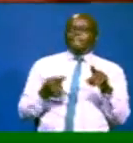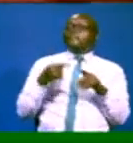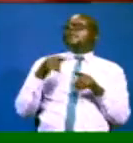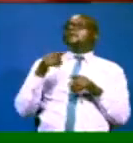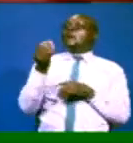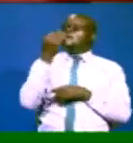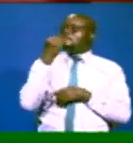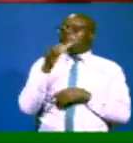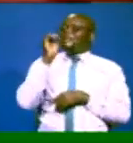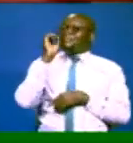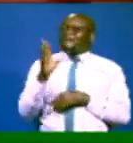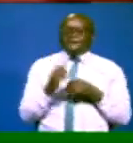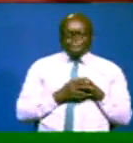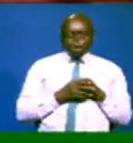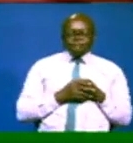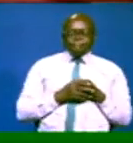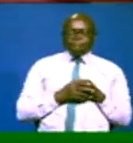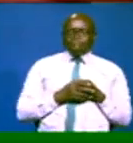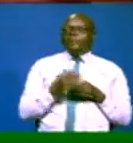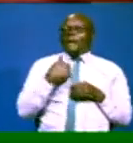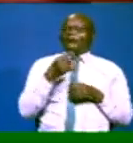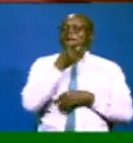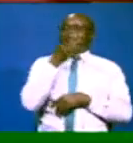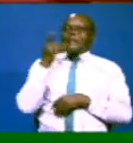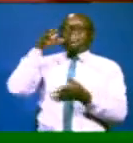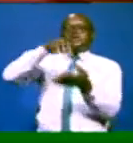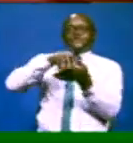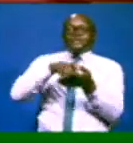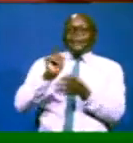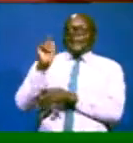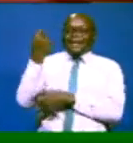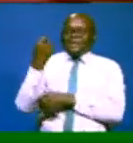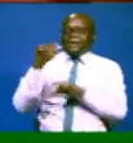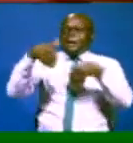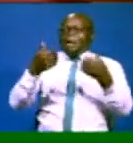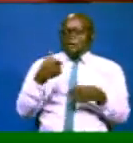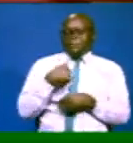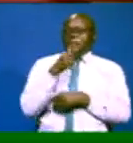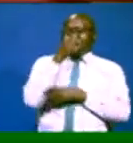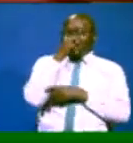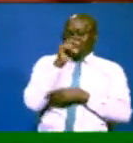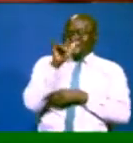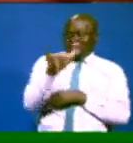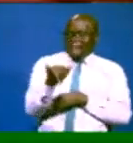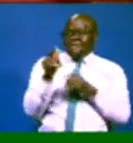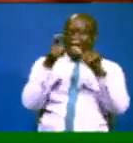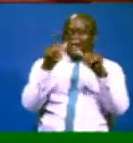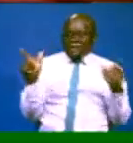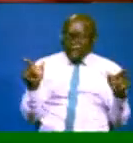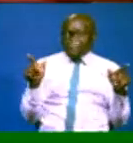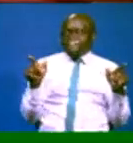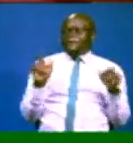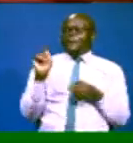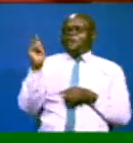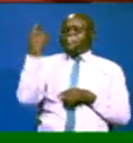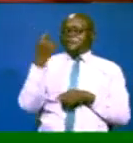is unaffordable. There is the drought situation in the country. How I wish that the language of President